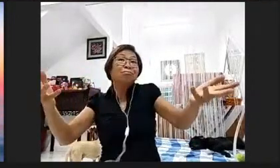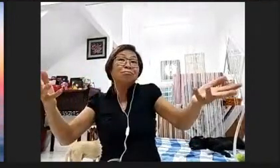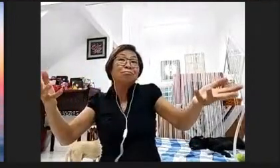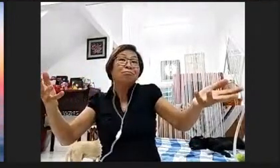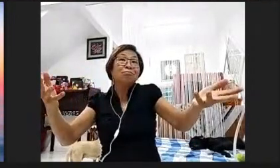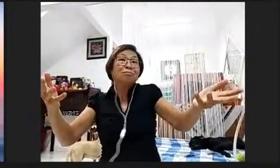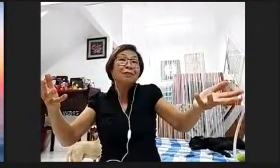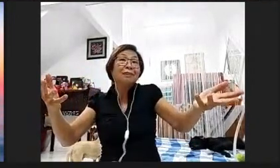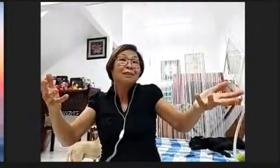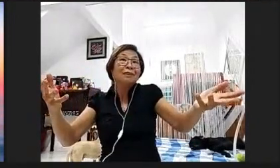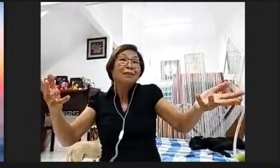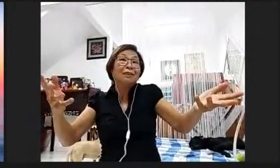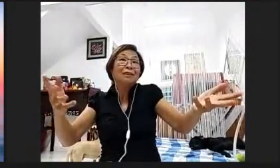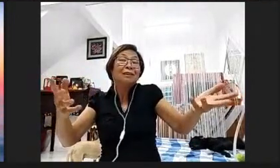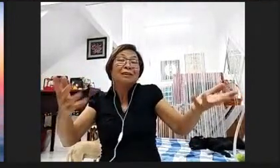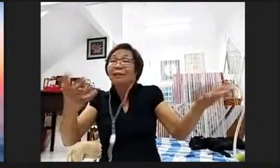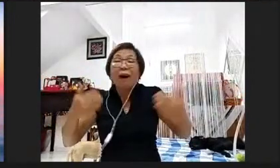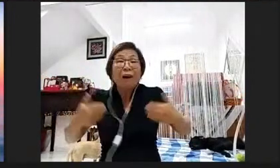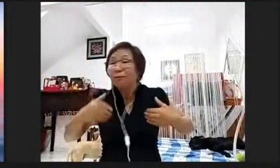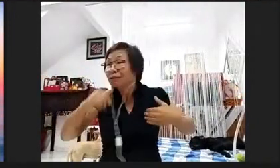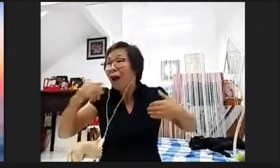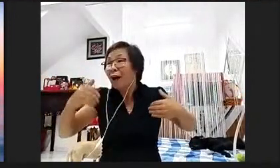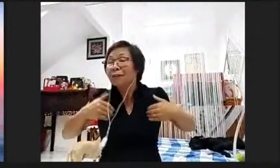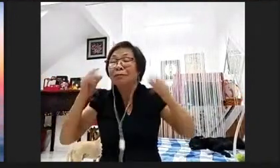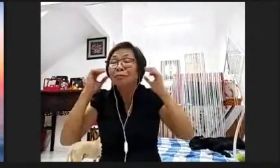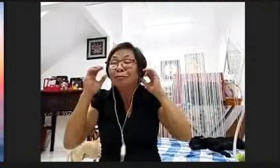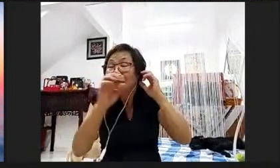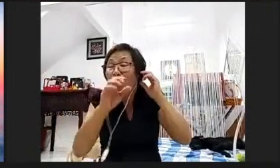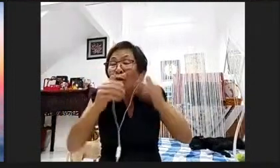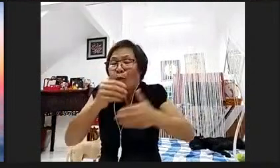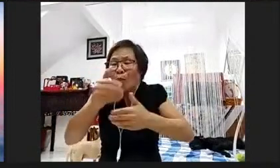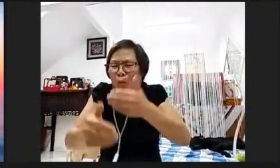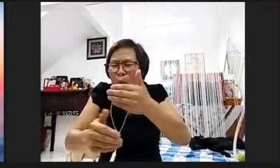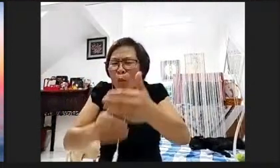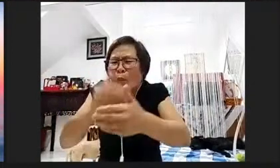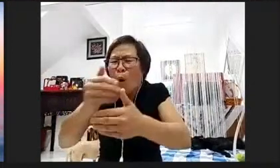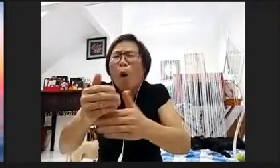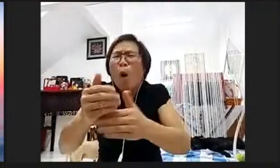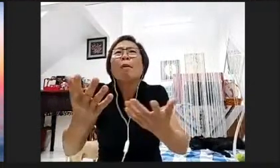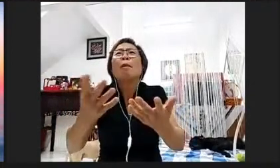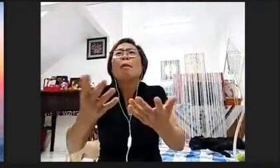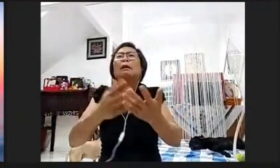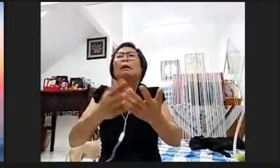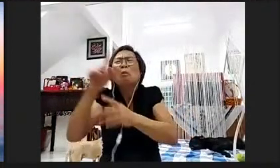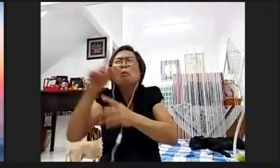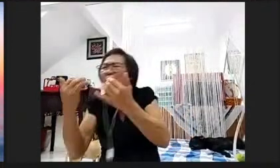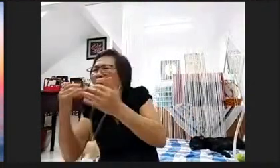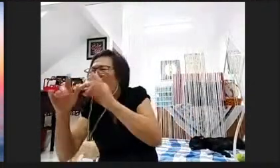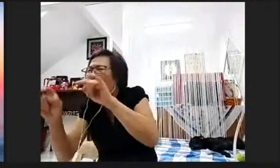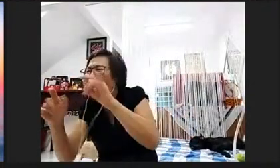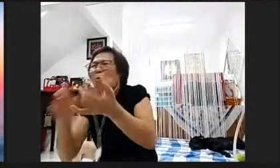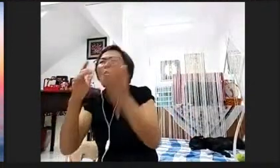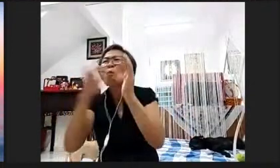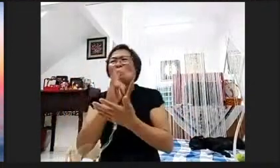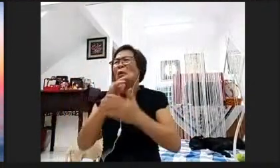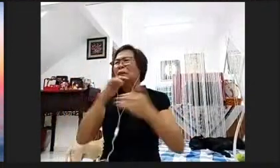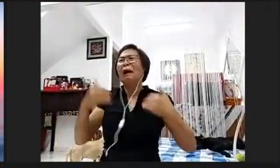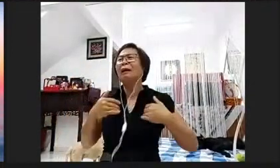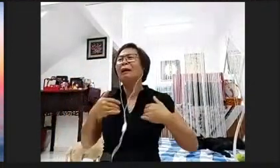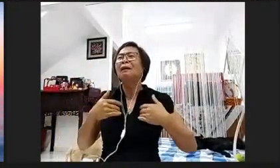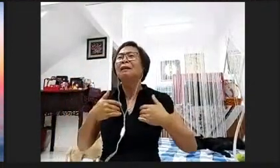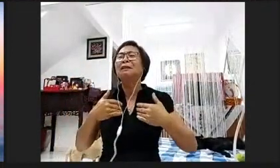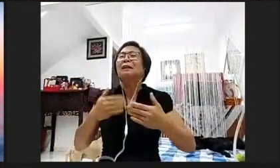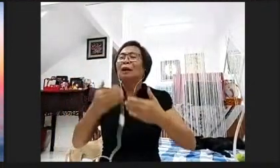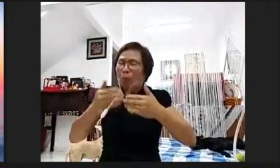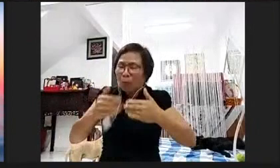diagnosis level. He went forward to find a solution to end our sufferings. He gave us the